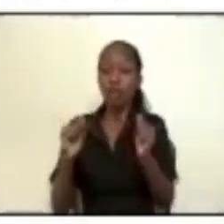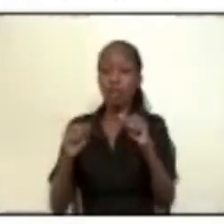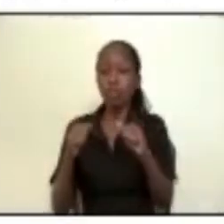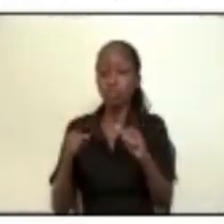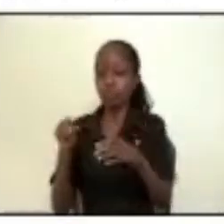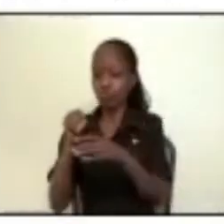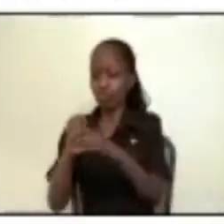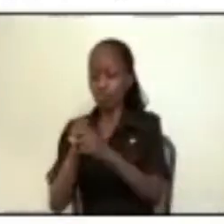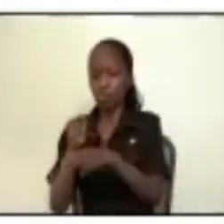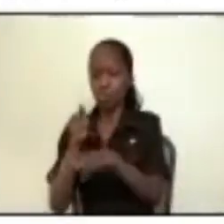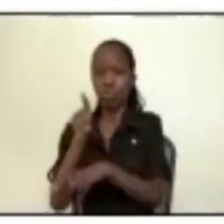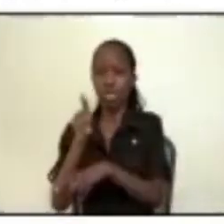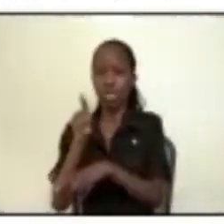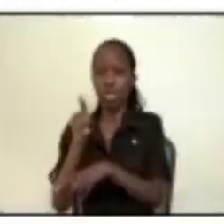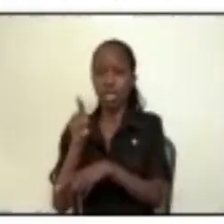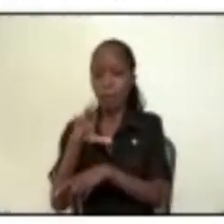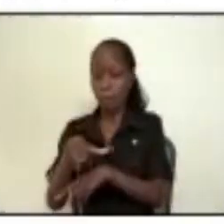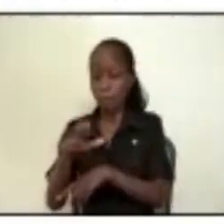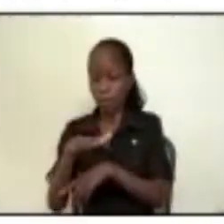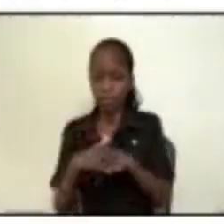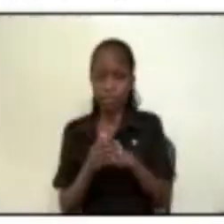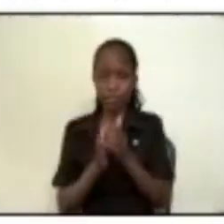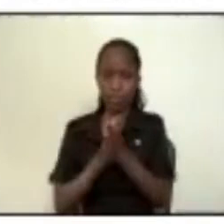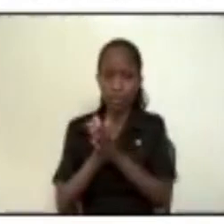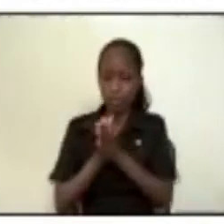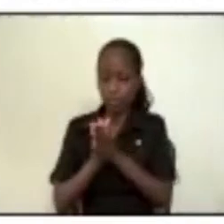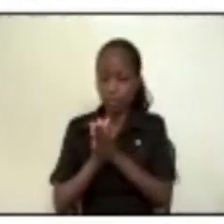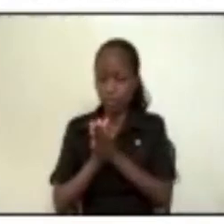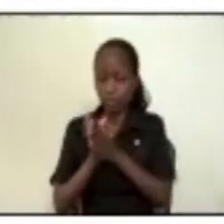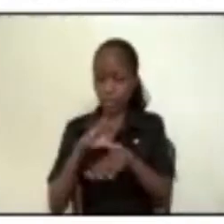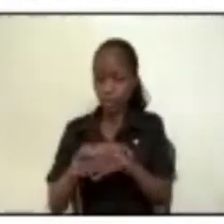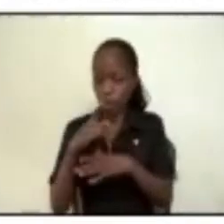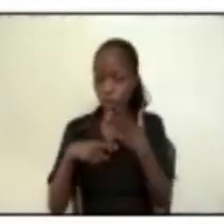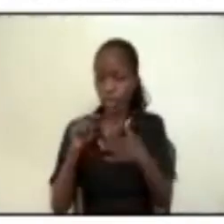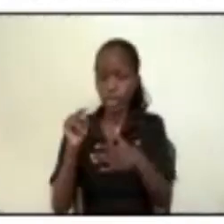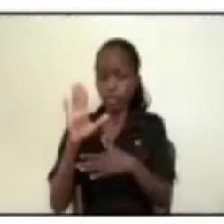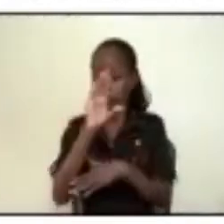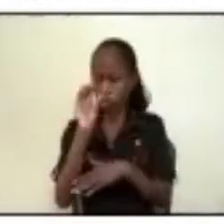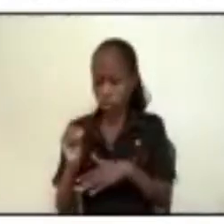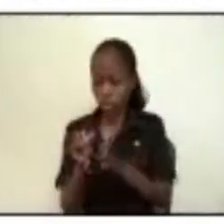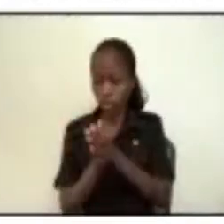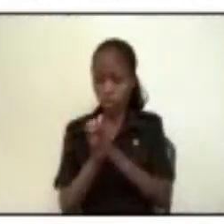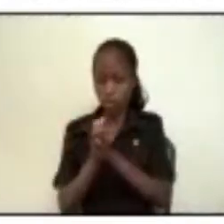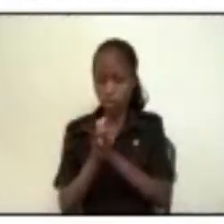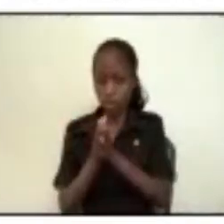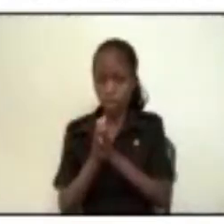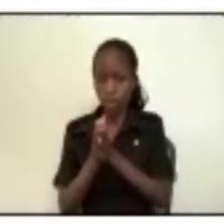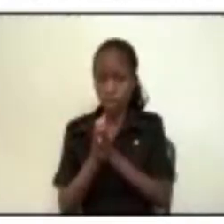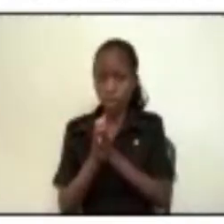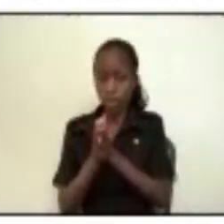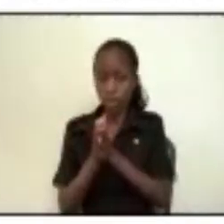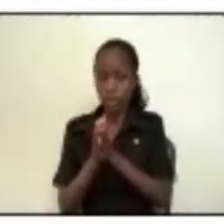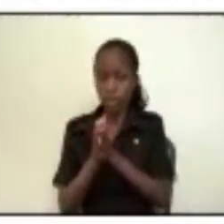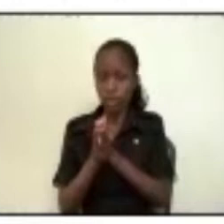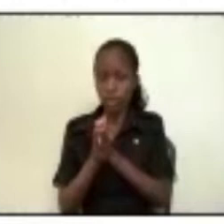this into one continent? So an interesting finding is that nearly 50% of articles in global media outlets